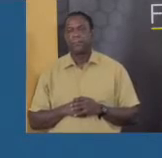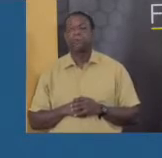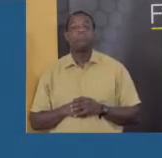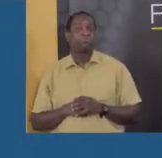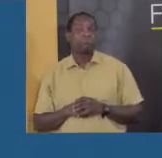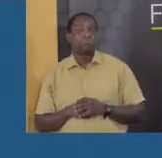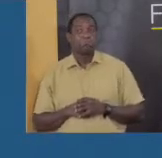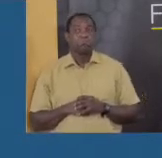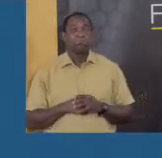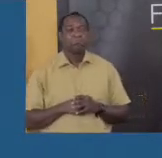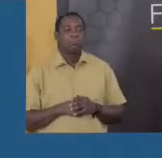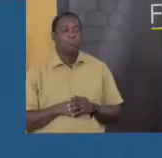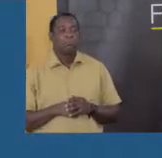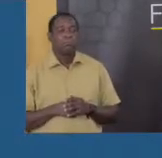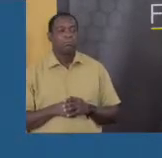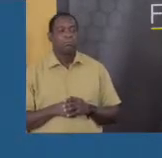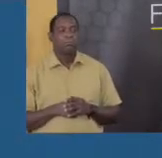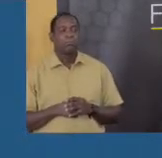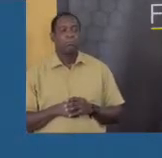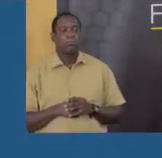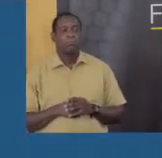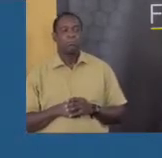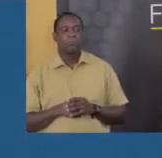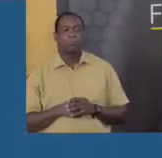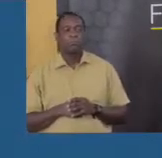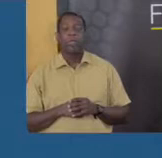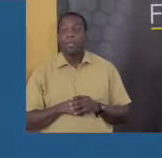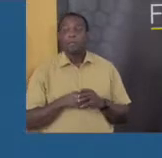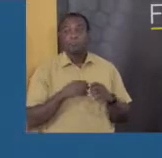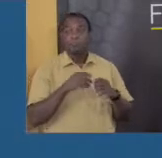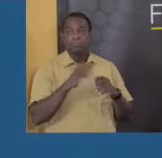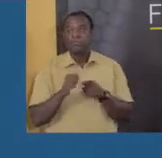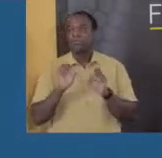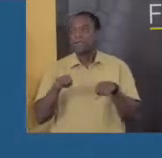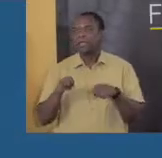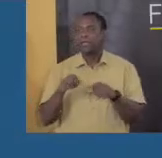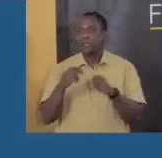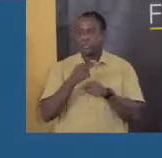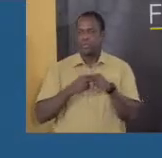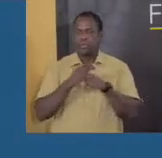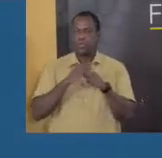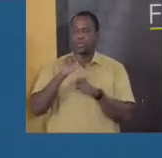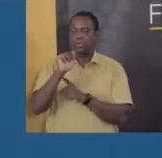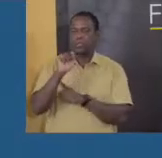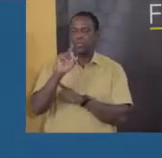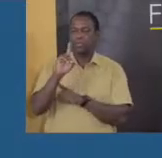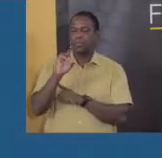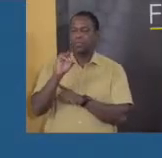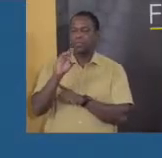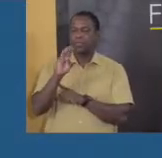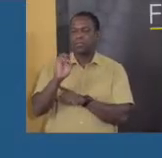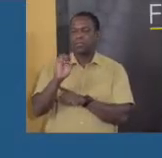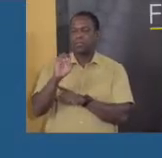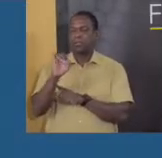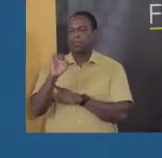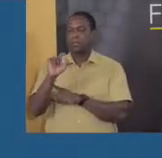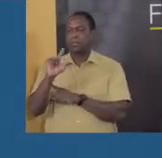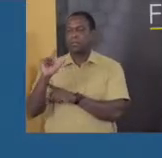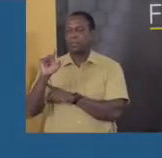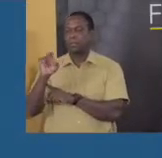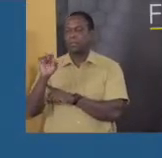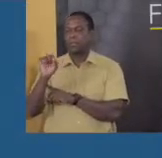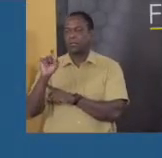there will be training in terms of how to make a tech pack. You can use